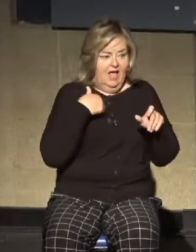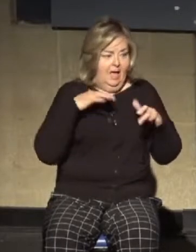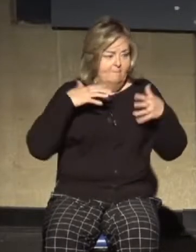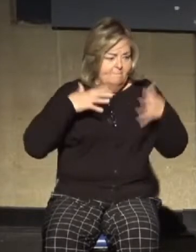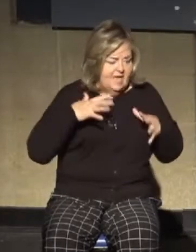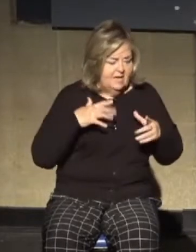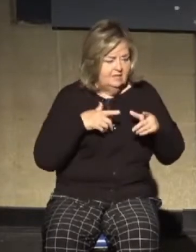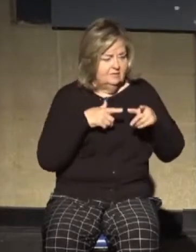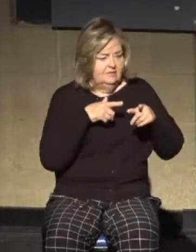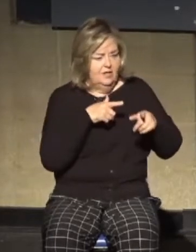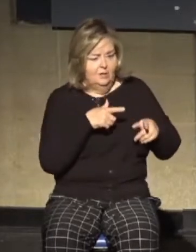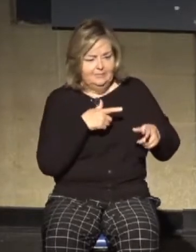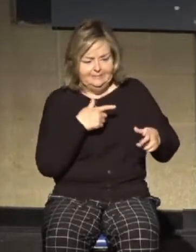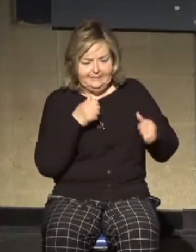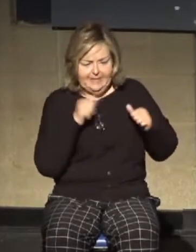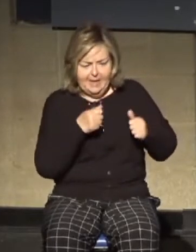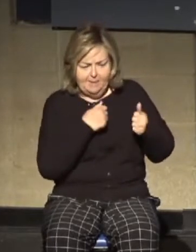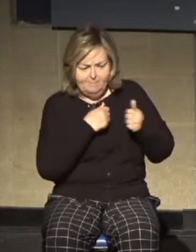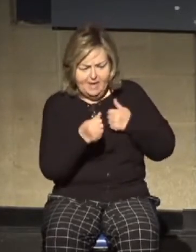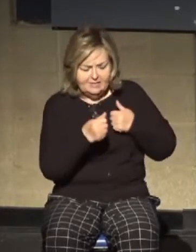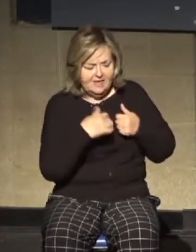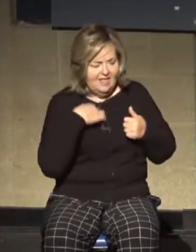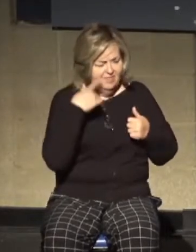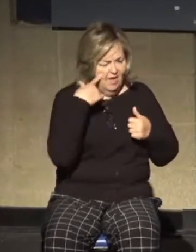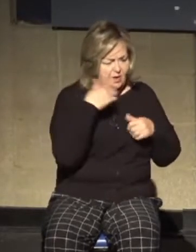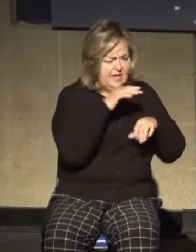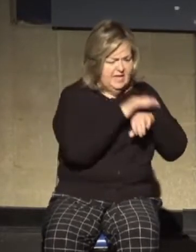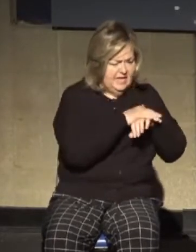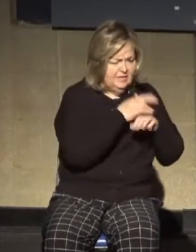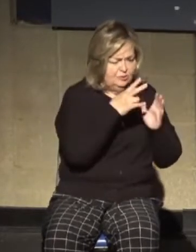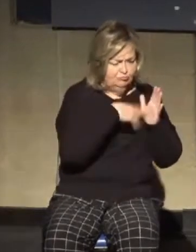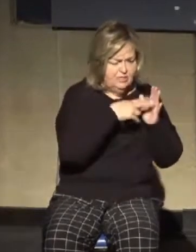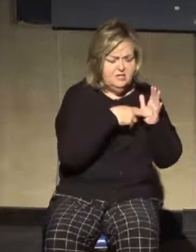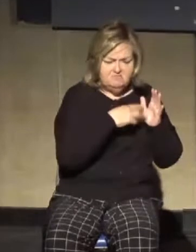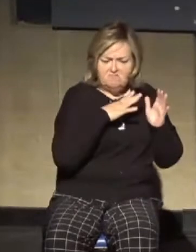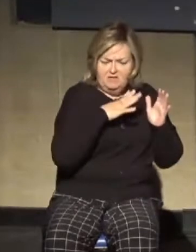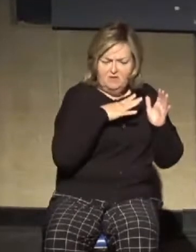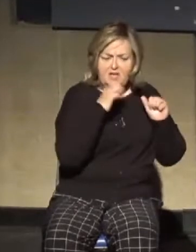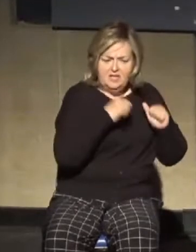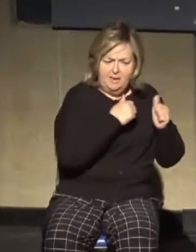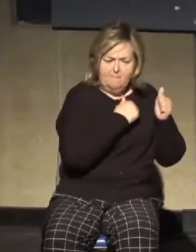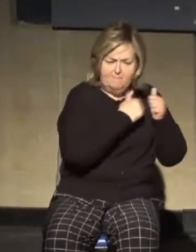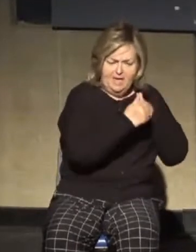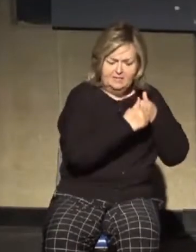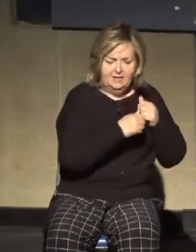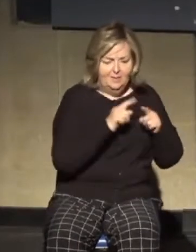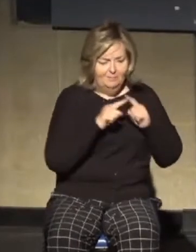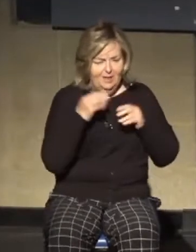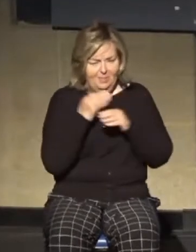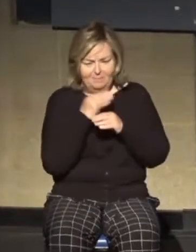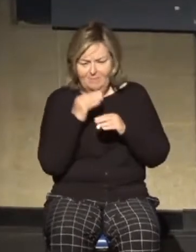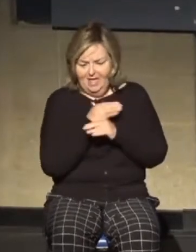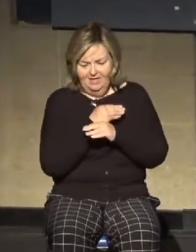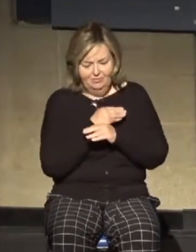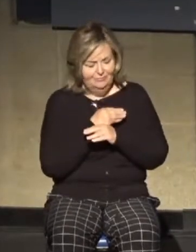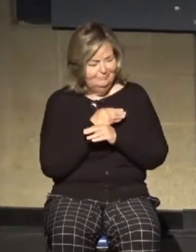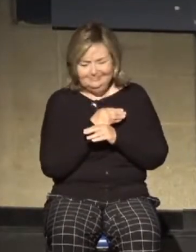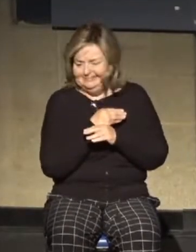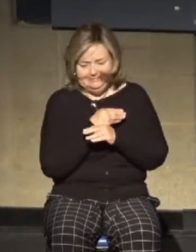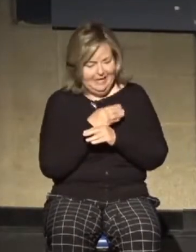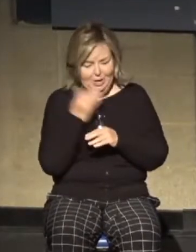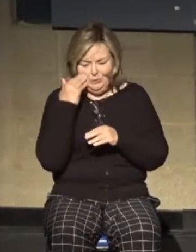panicked. I knew I'd probably be okay with the English and reading part, but the math part was a very different